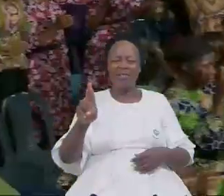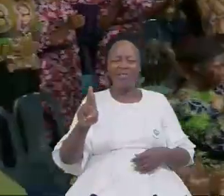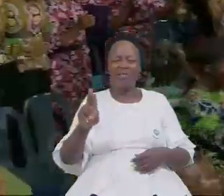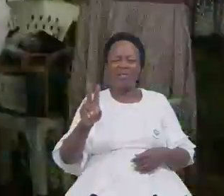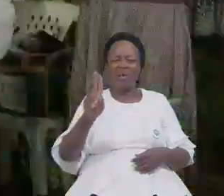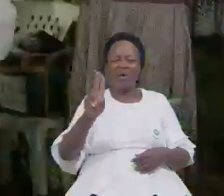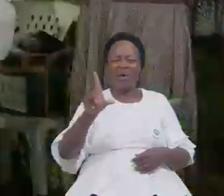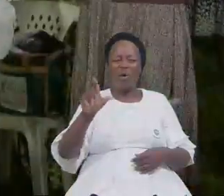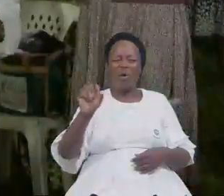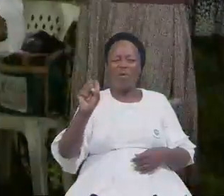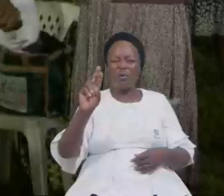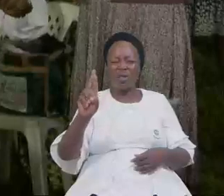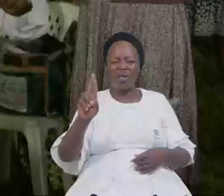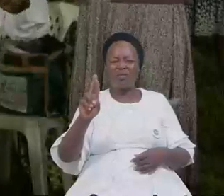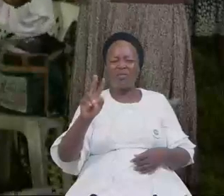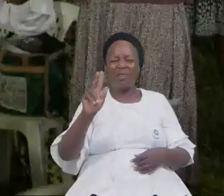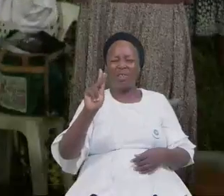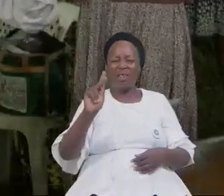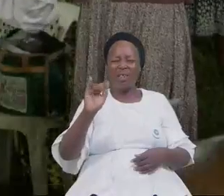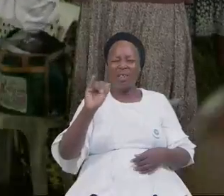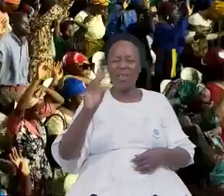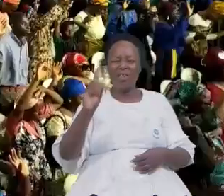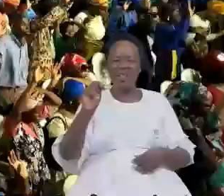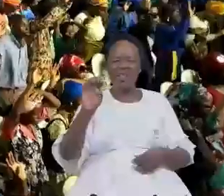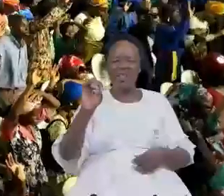problem, liver problem,